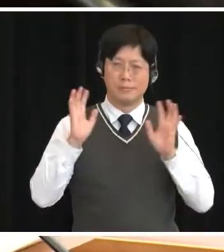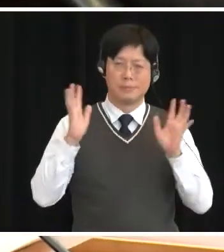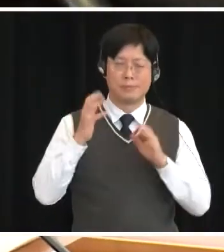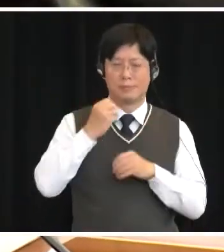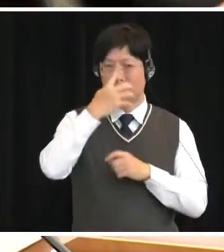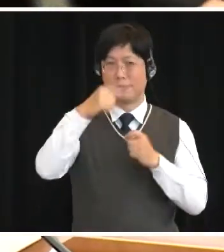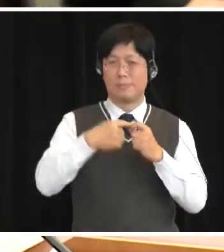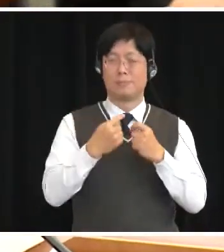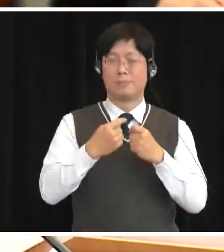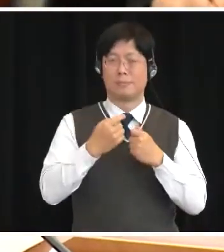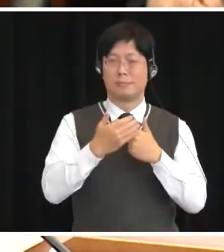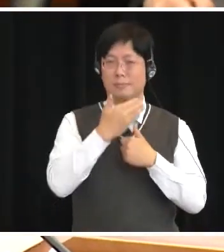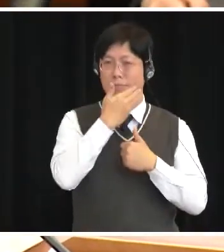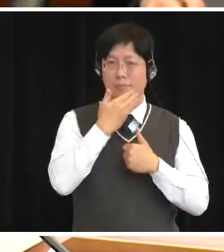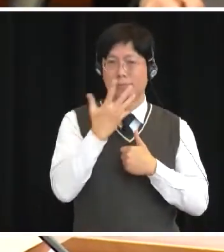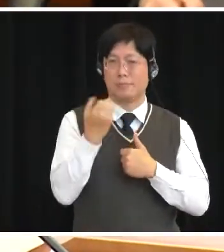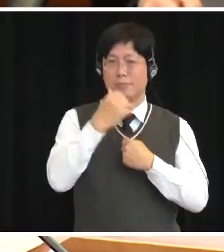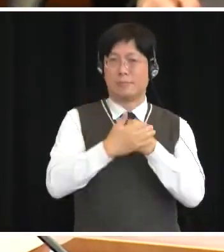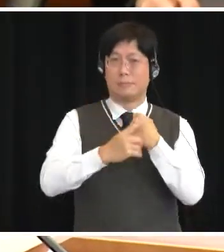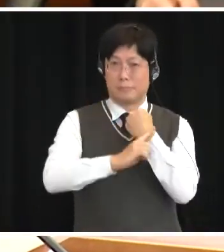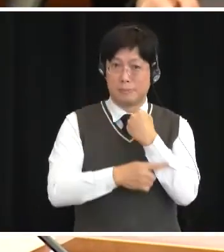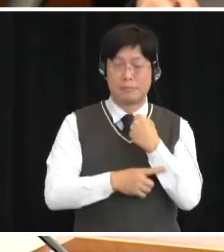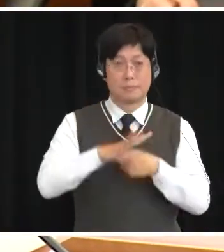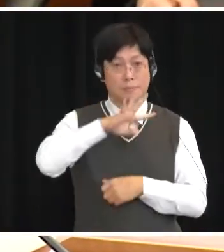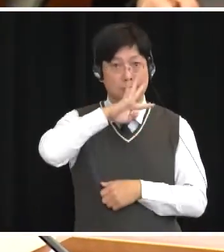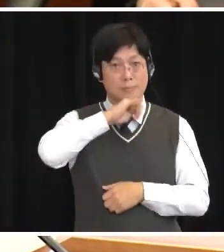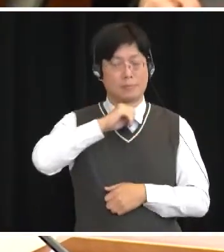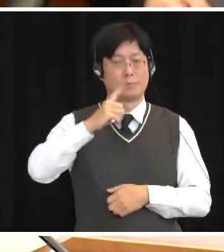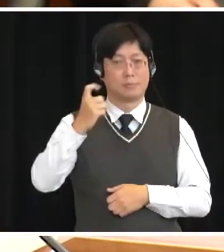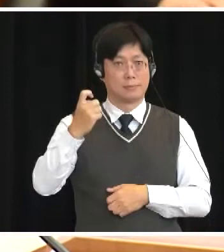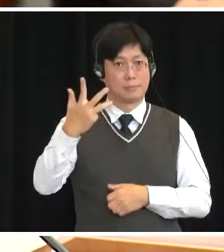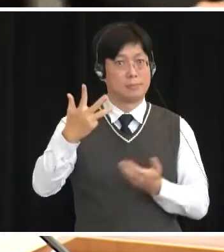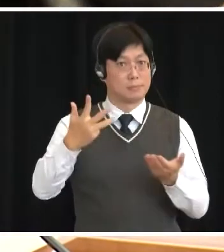So according to the Children and Youth Rights and Welfare Act,